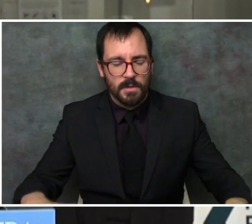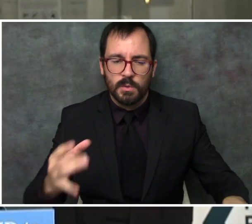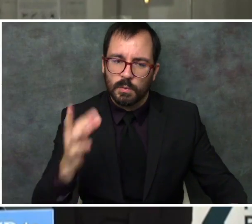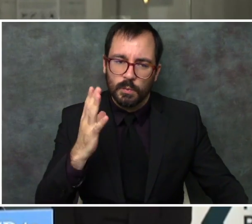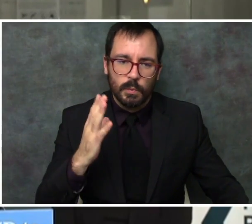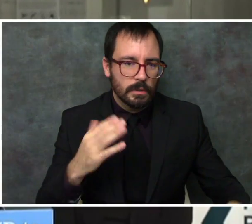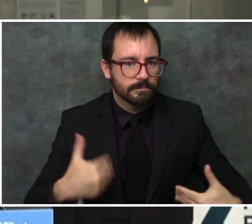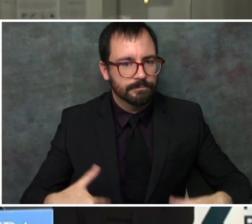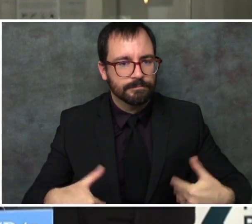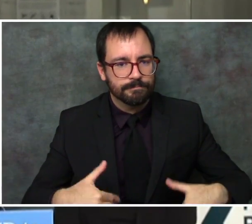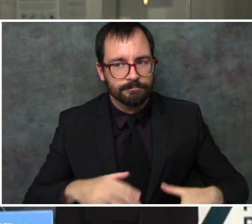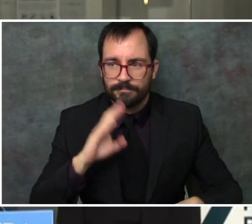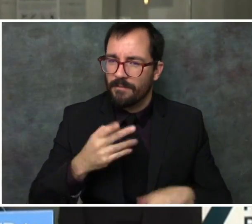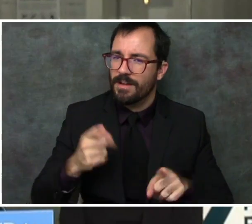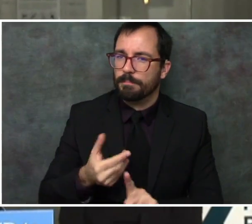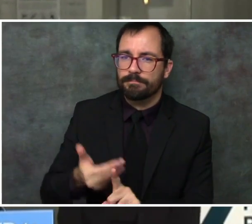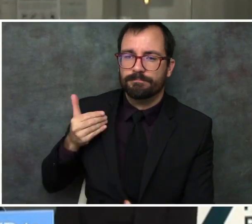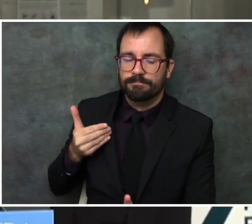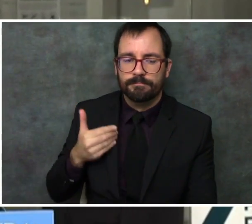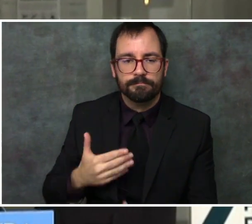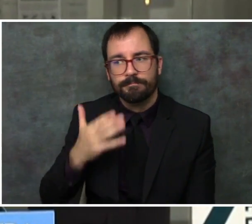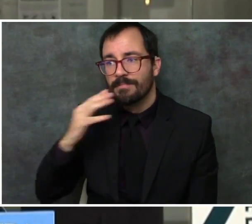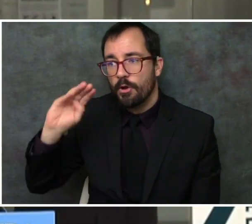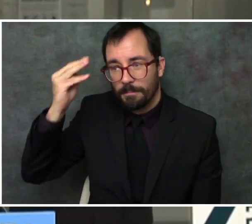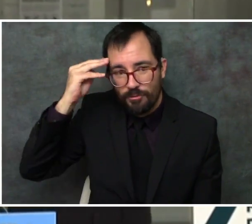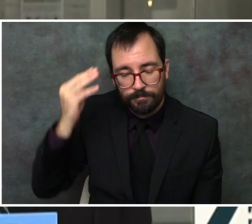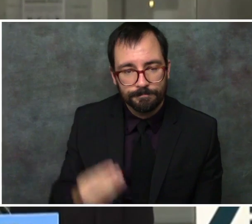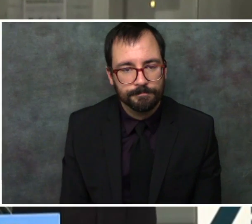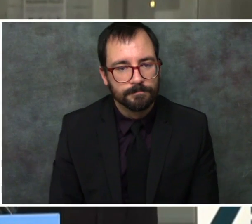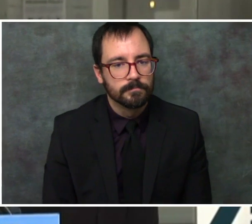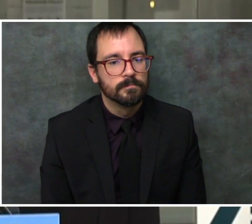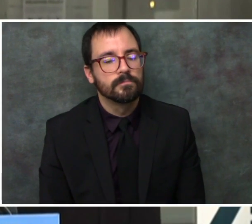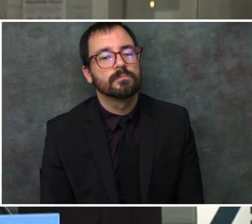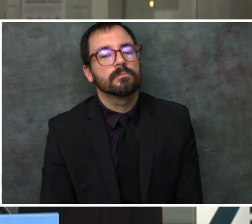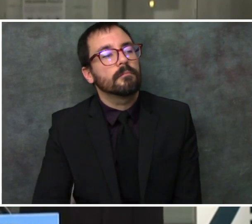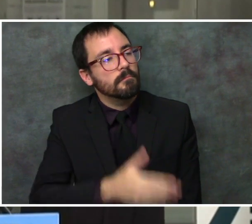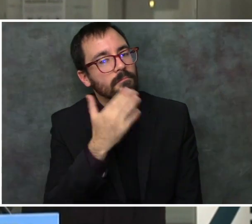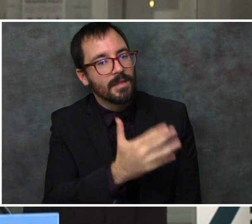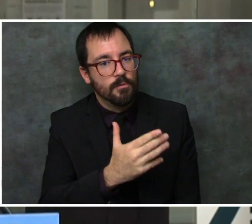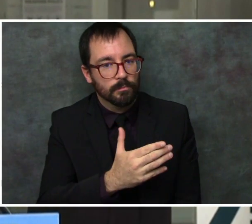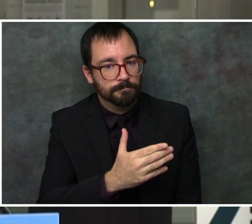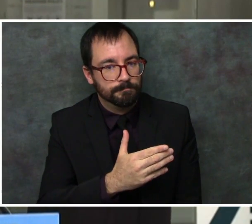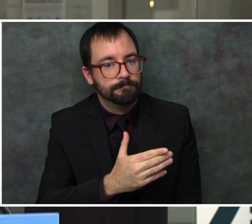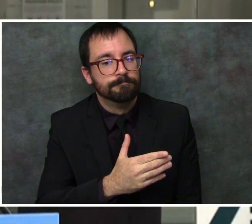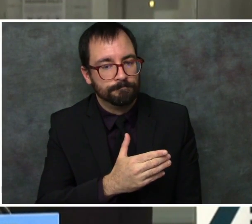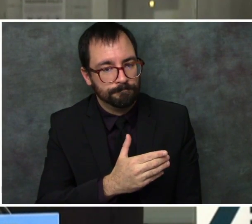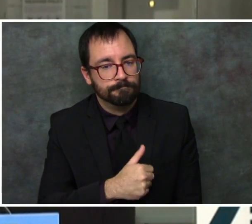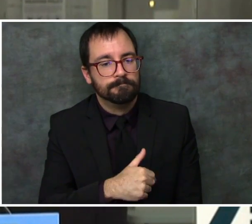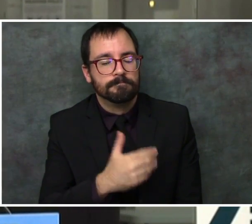Thank you very much, Councillor, and thank you, Roxanne and Superintendent Casilius. I want to thank